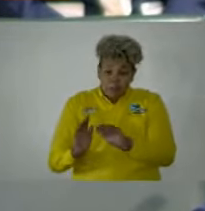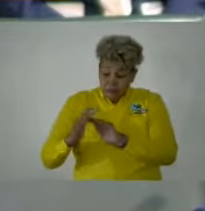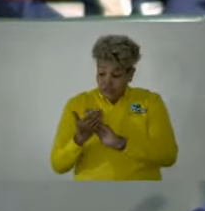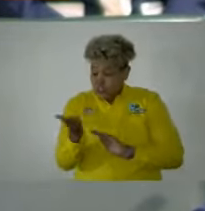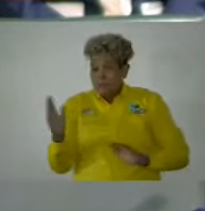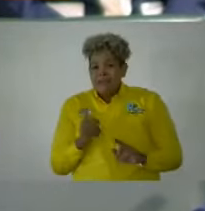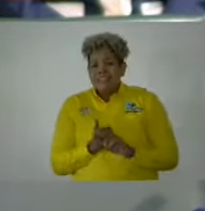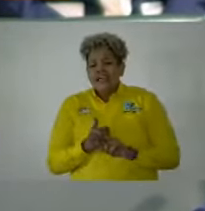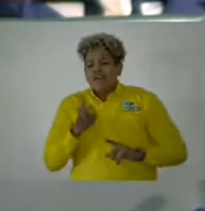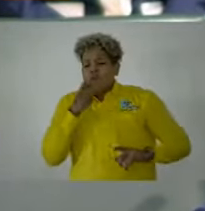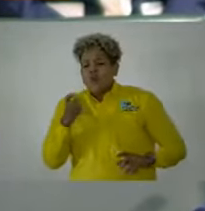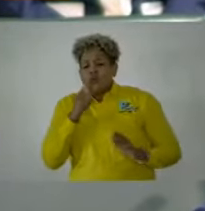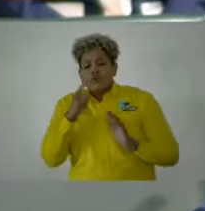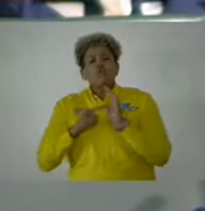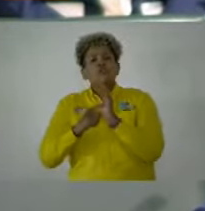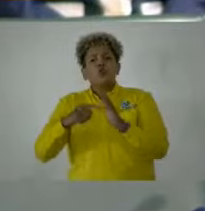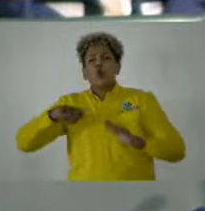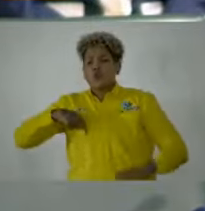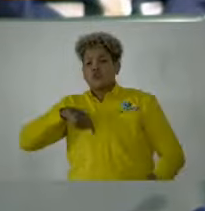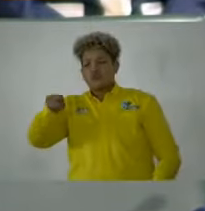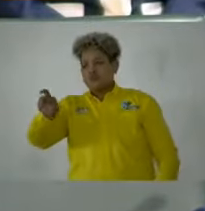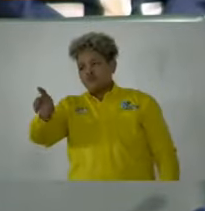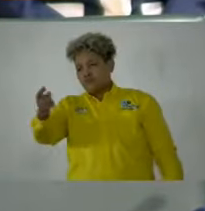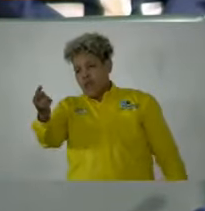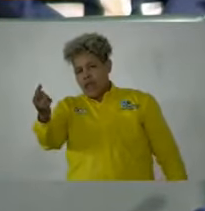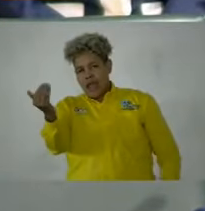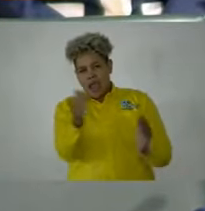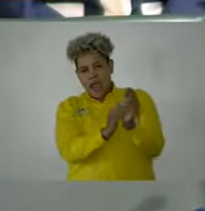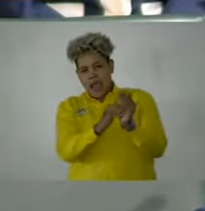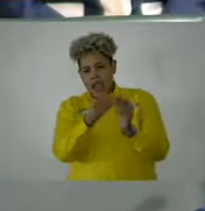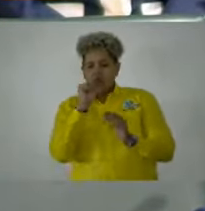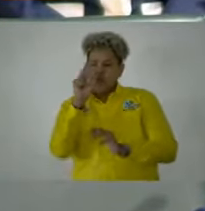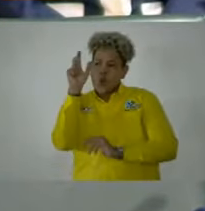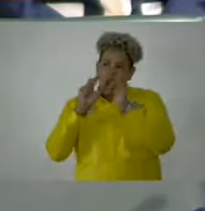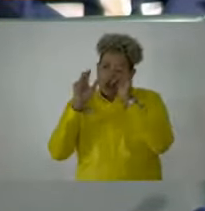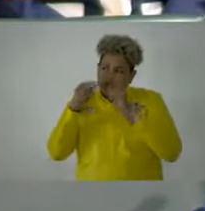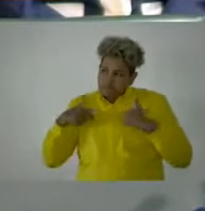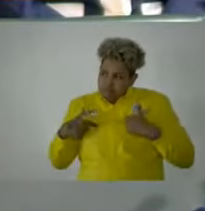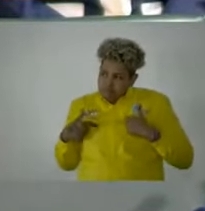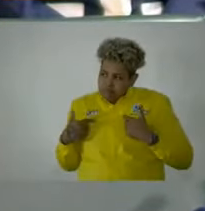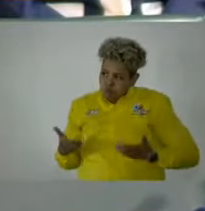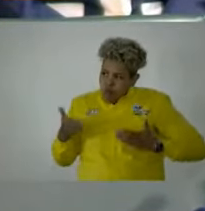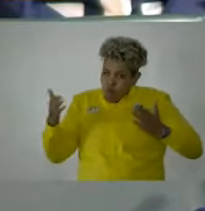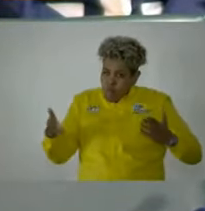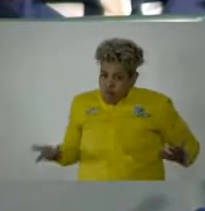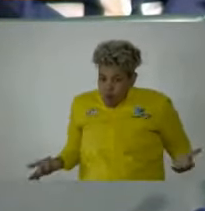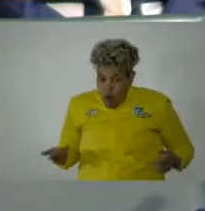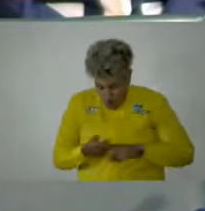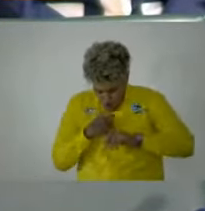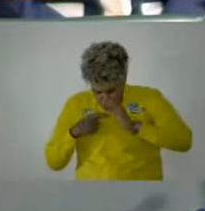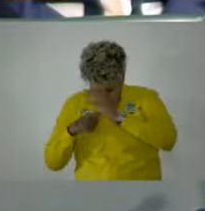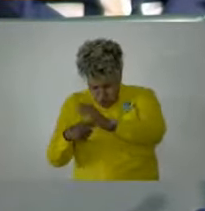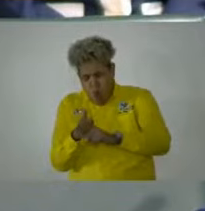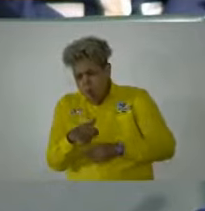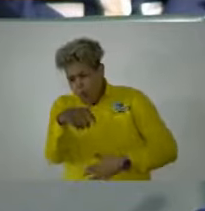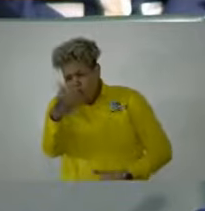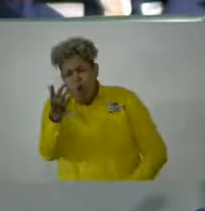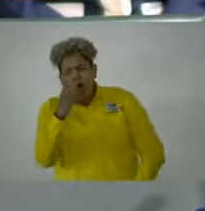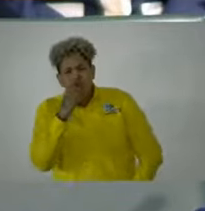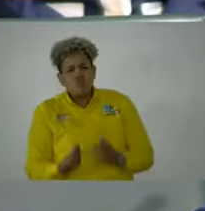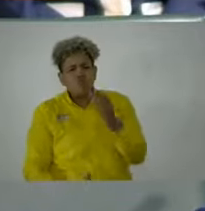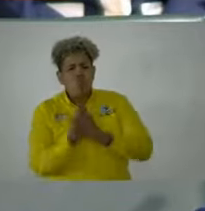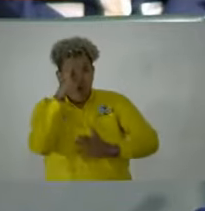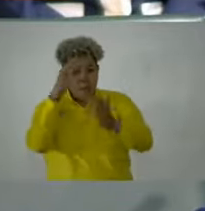Jamaica who showed us that you are ready again to listen to what we have to offer, who demonstrated a